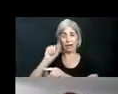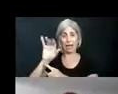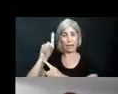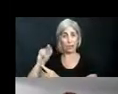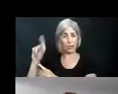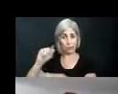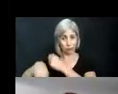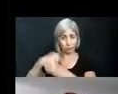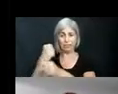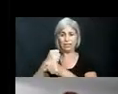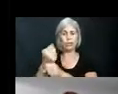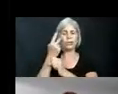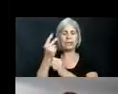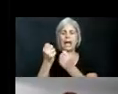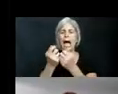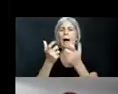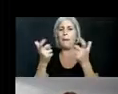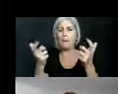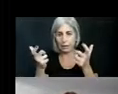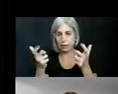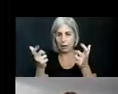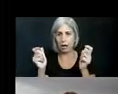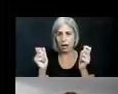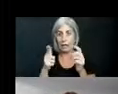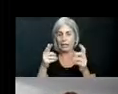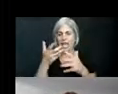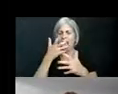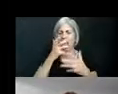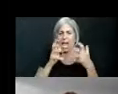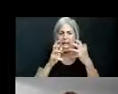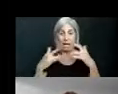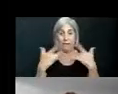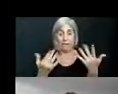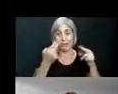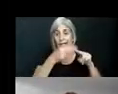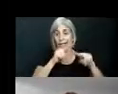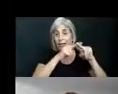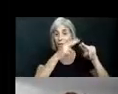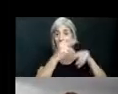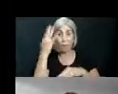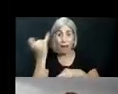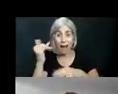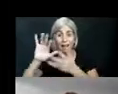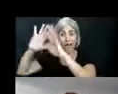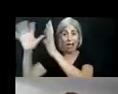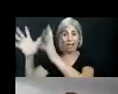just how much these major heat events are increasing because of climate change.